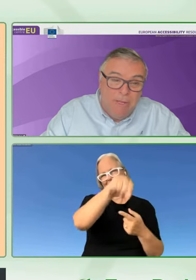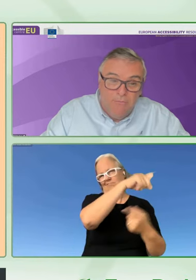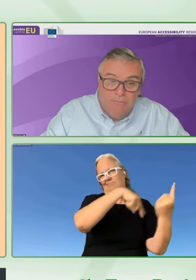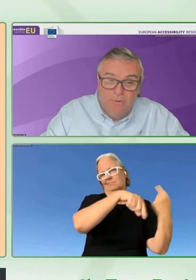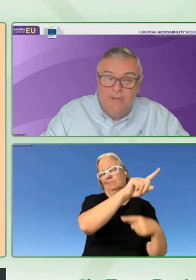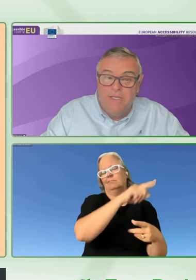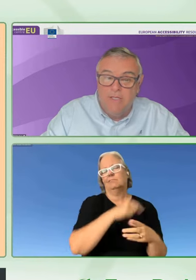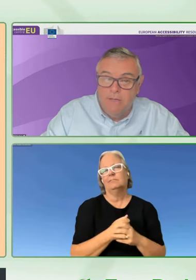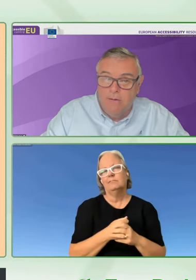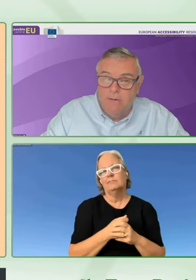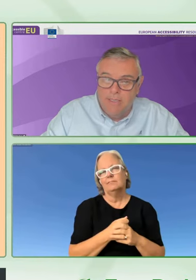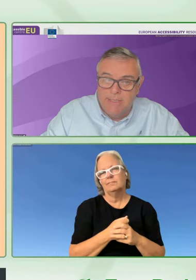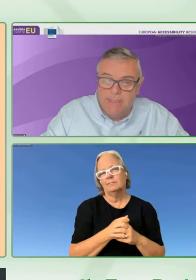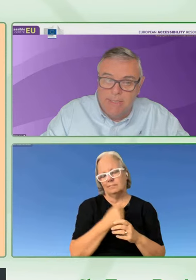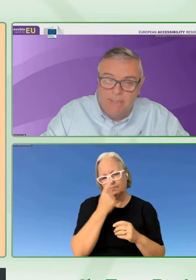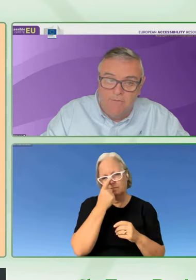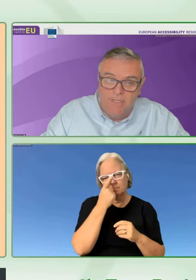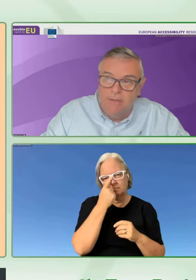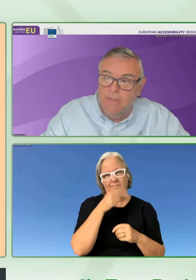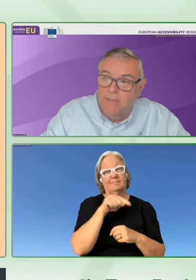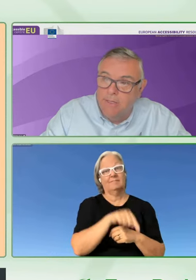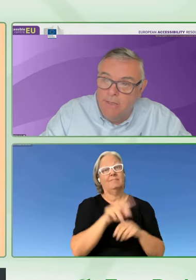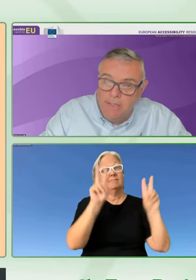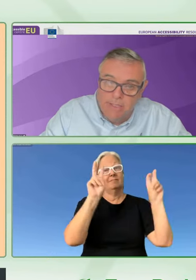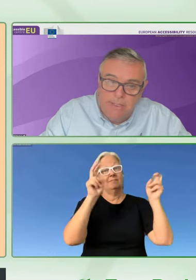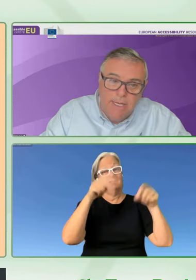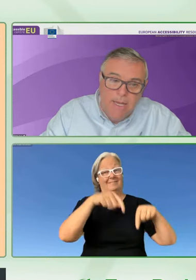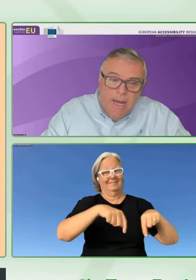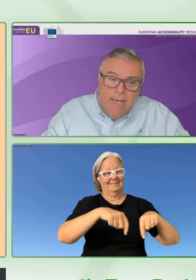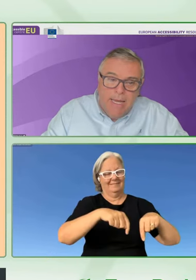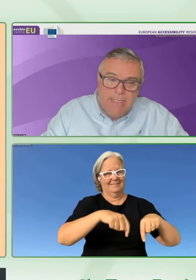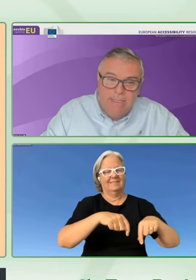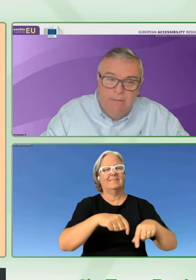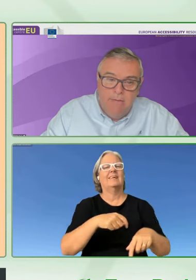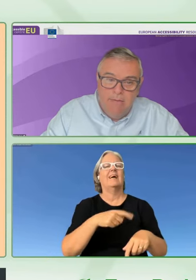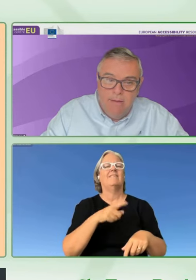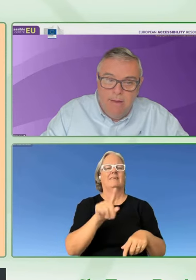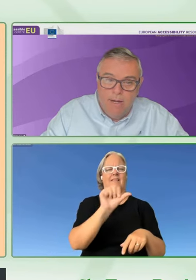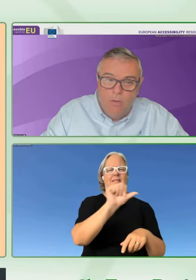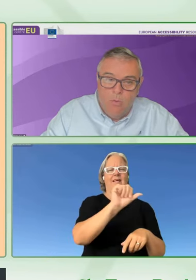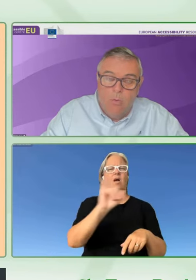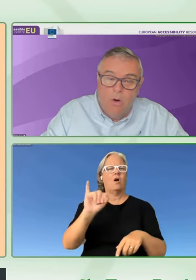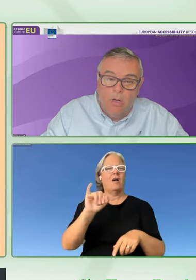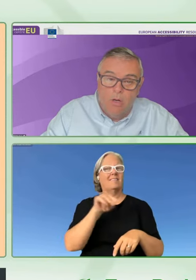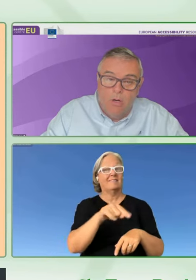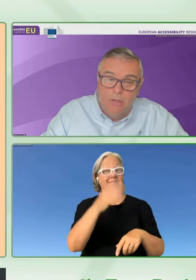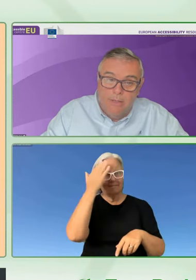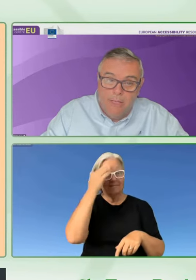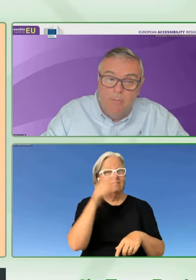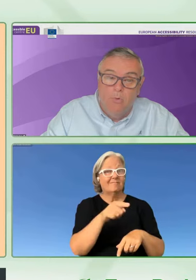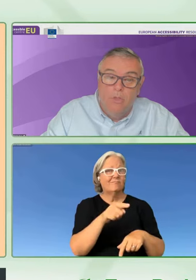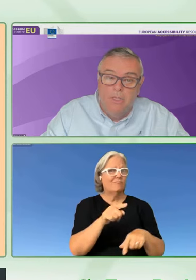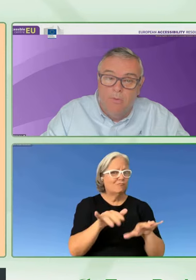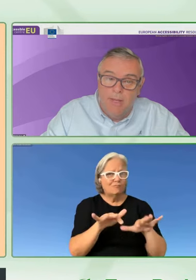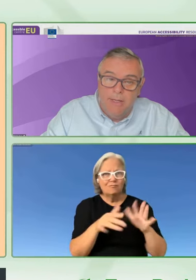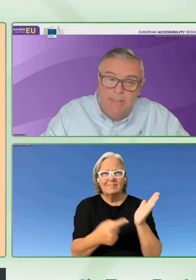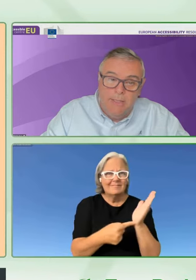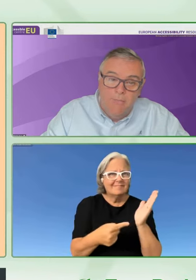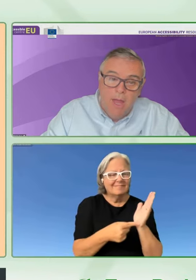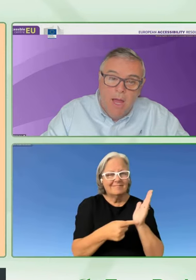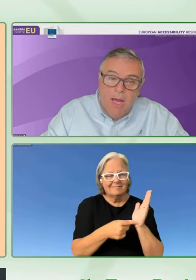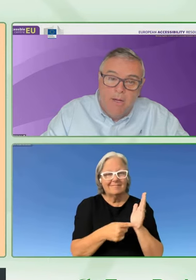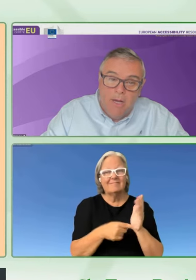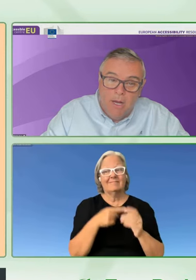The topic for this year is artificial intelligence. Last year, we worked on the